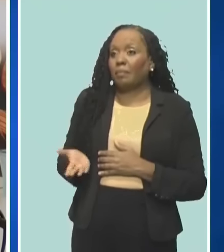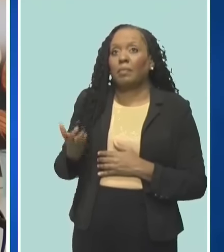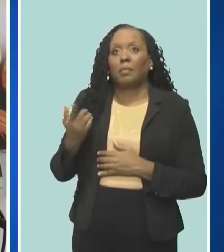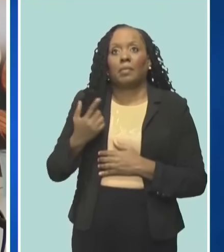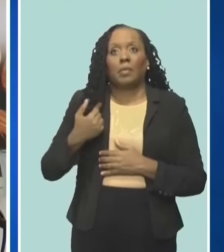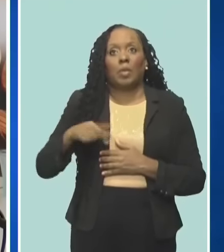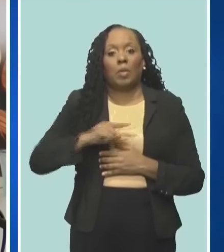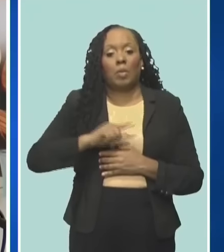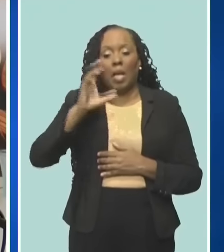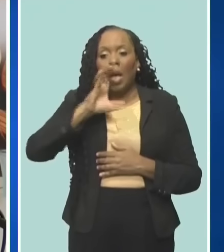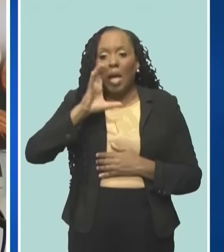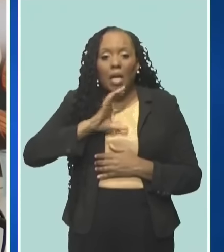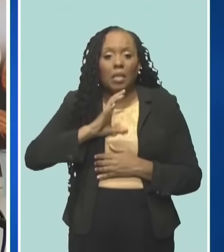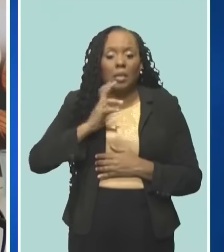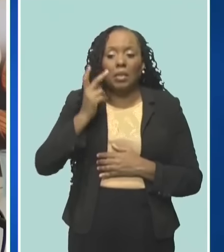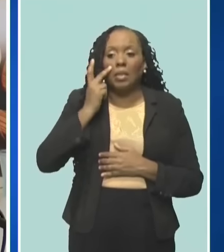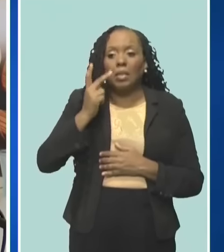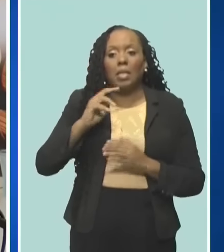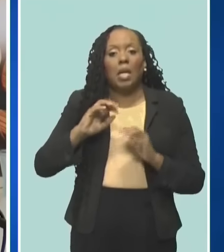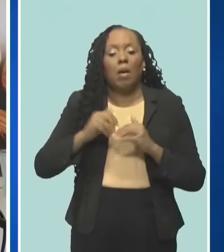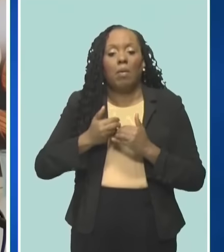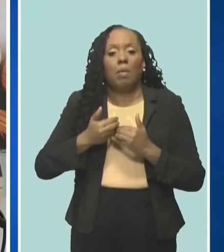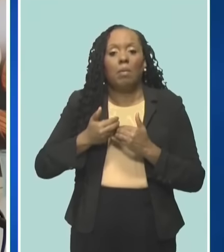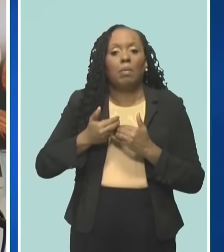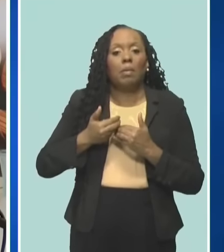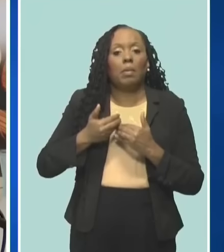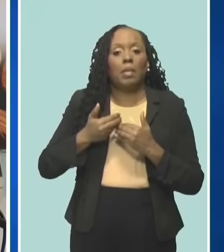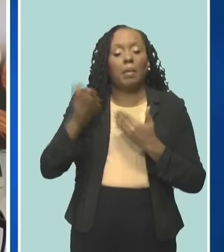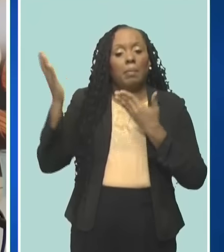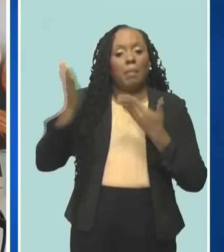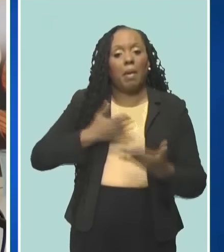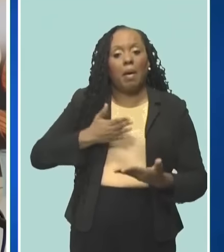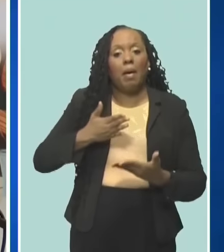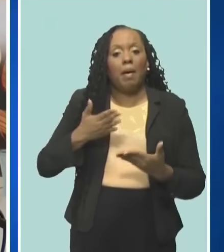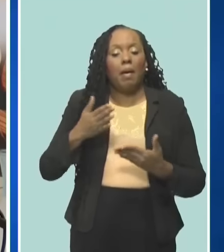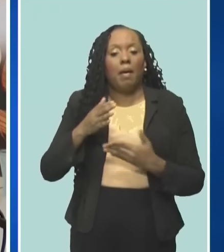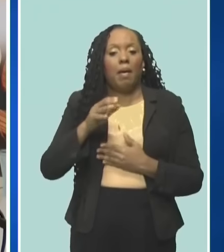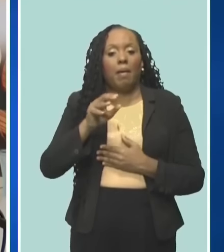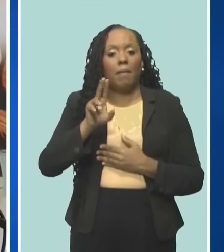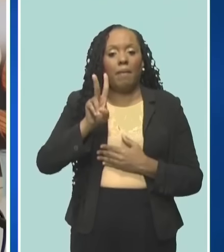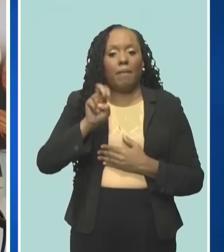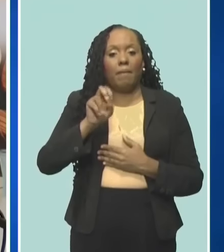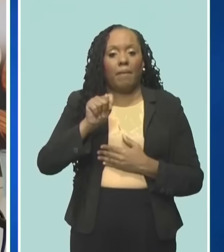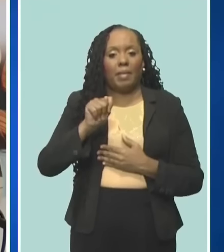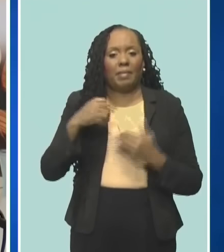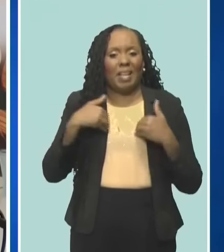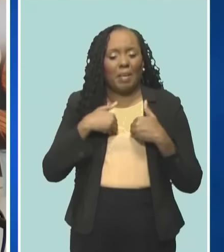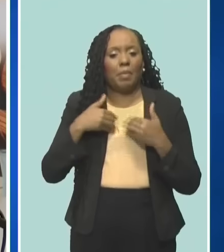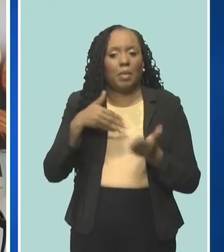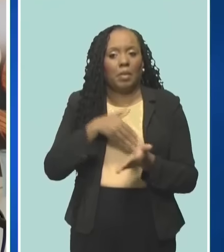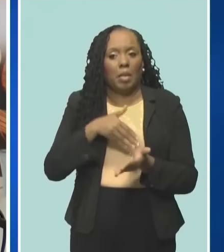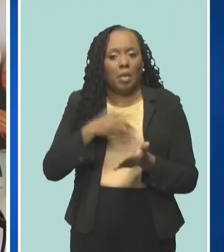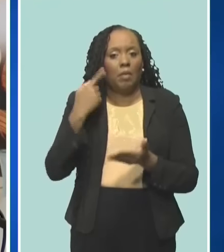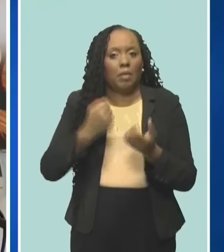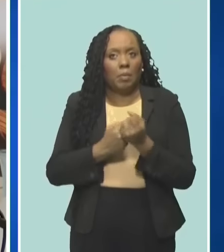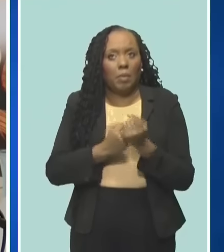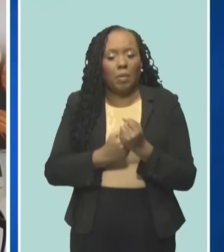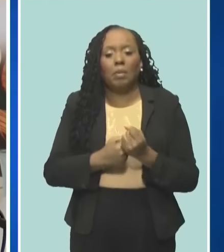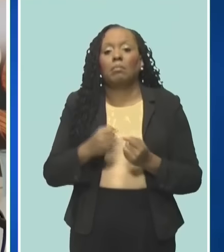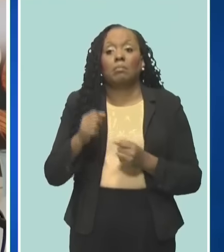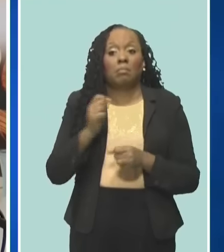and myself, to try and bring in a veterinarian to support the Agricultural Society. And I think, you know, in 2025 is going to be a